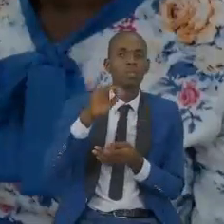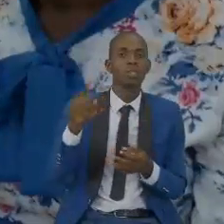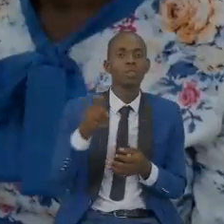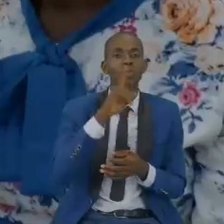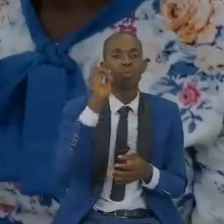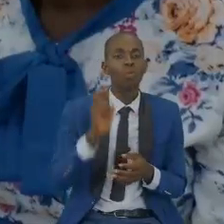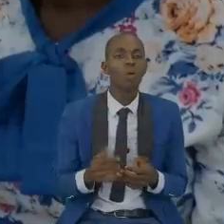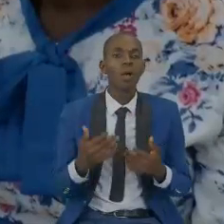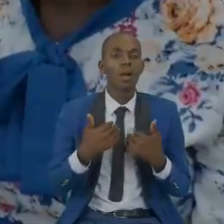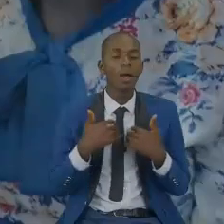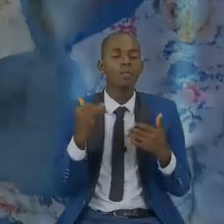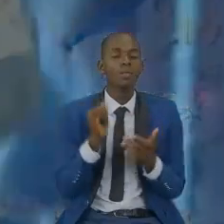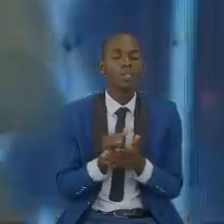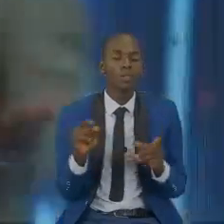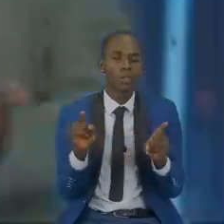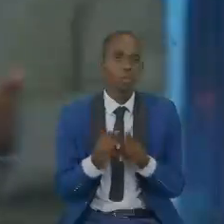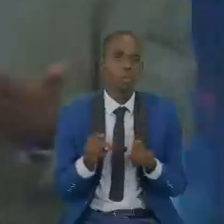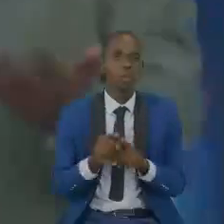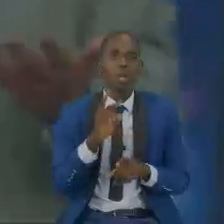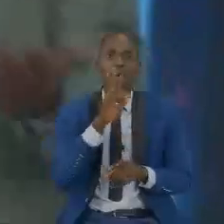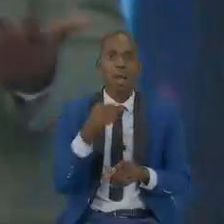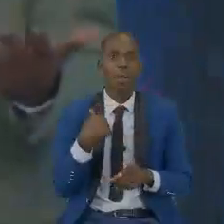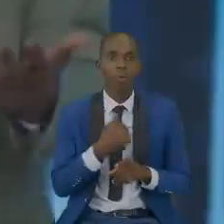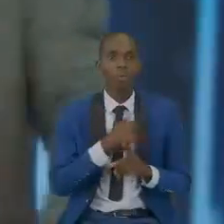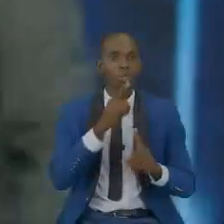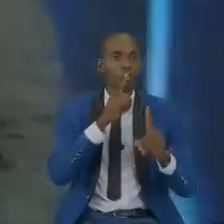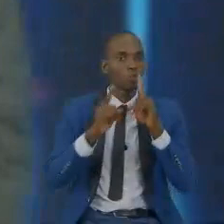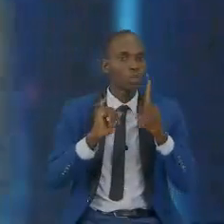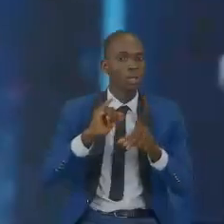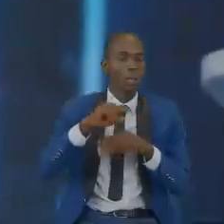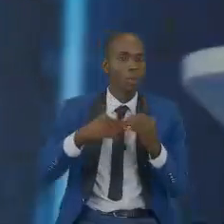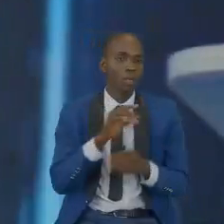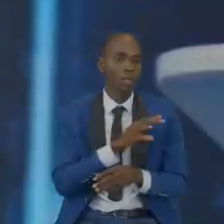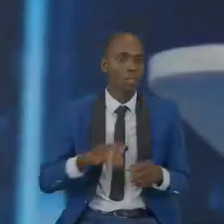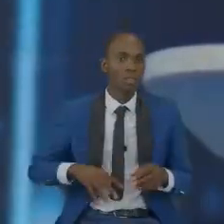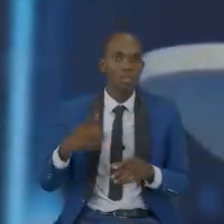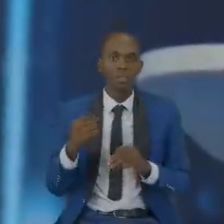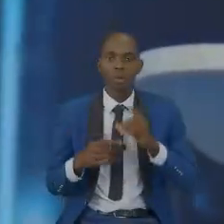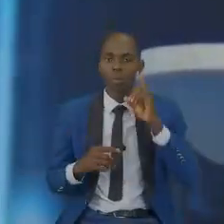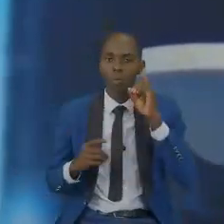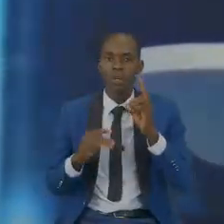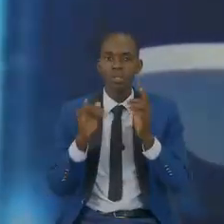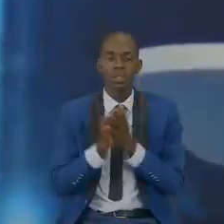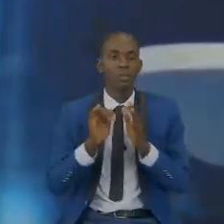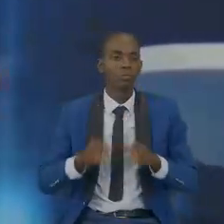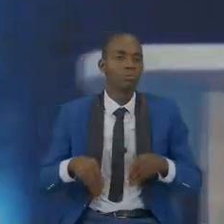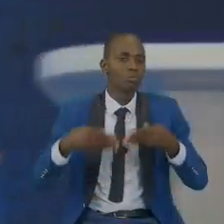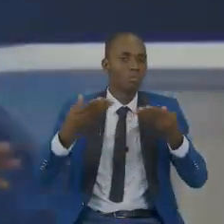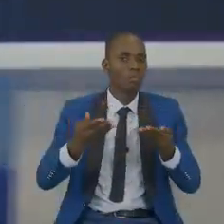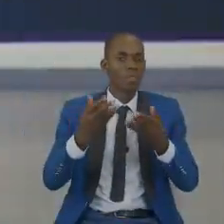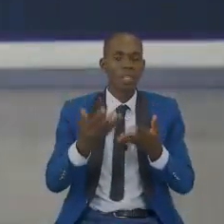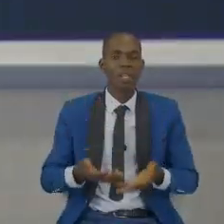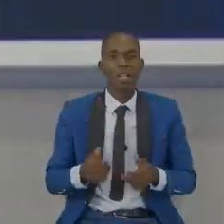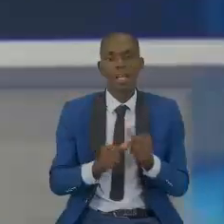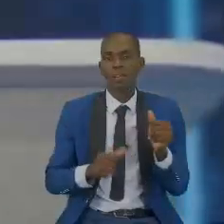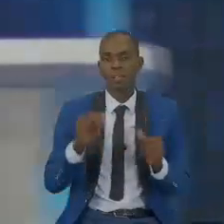have that as well. Are we talking about Christ, the one that supplies every need, and the one that